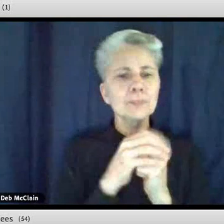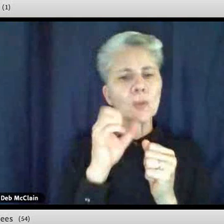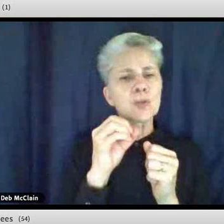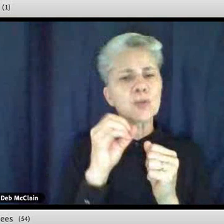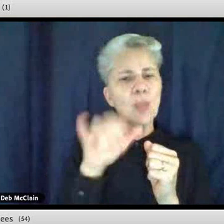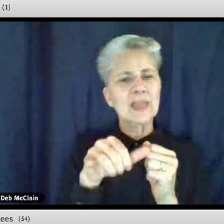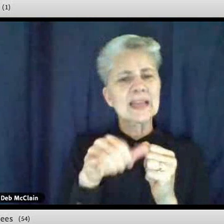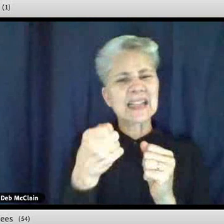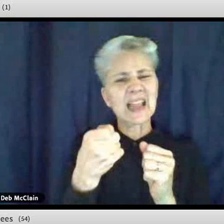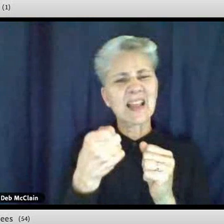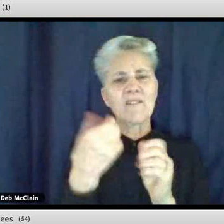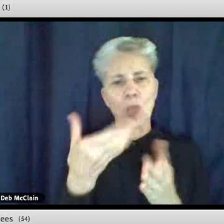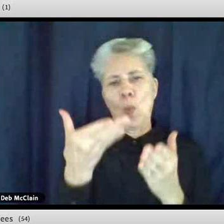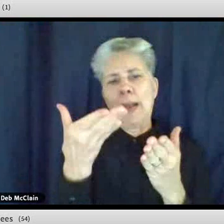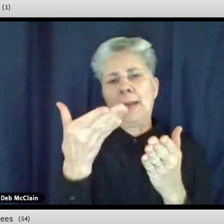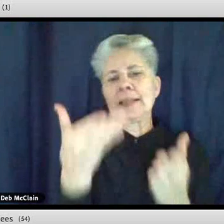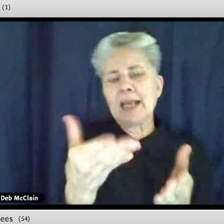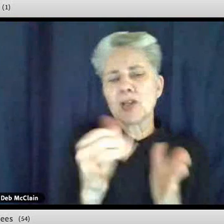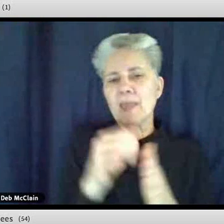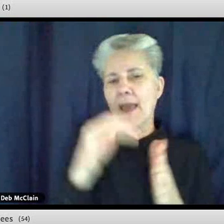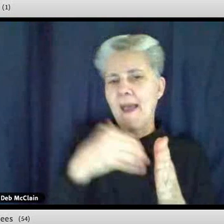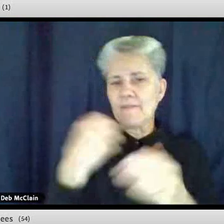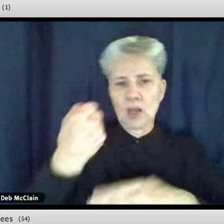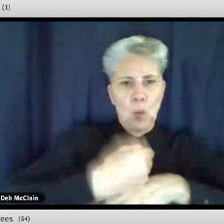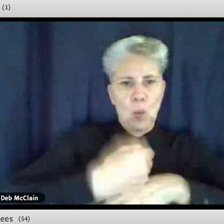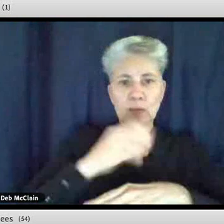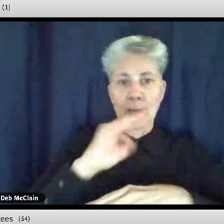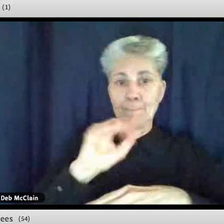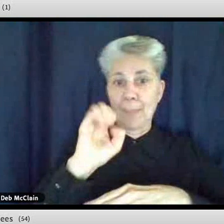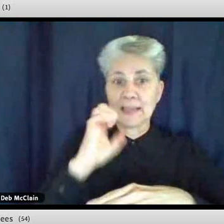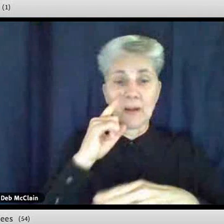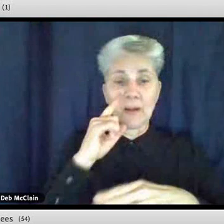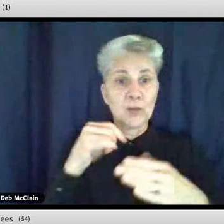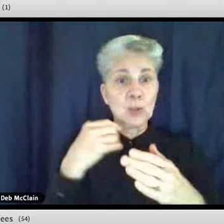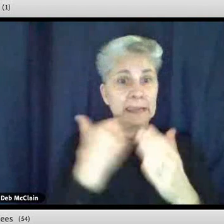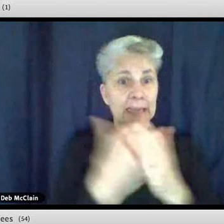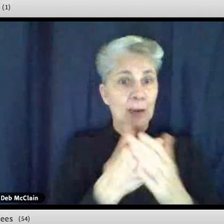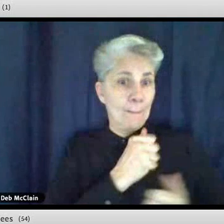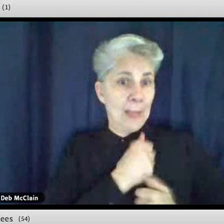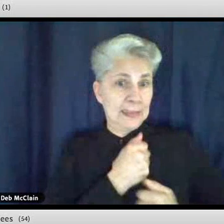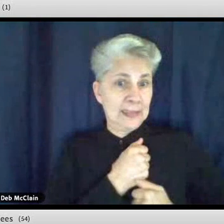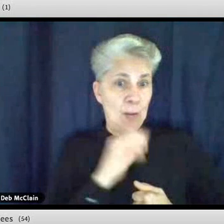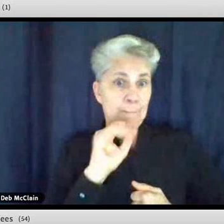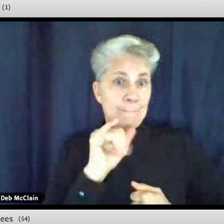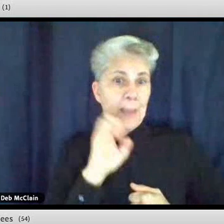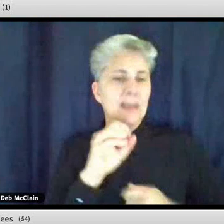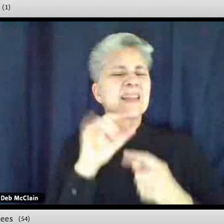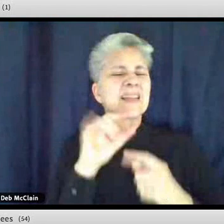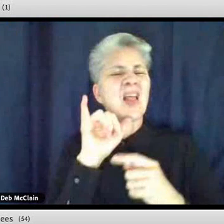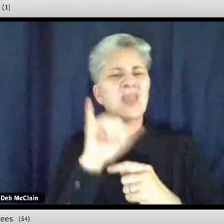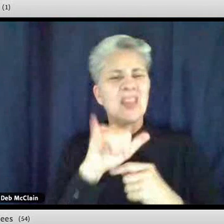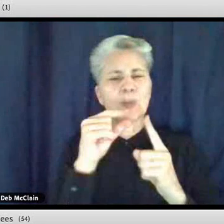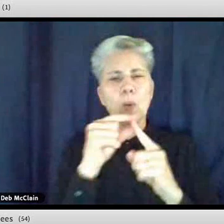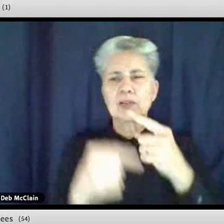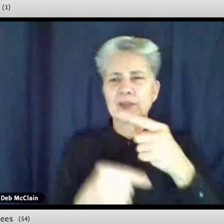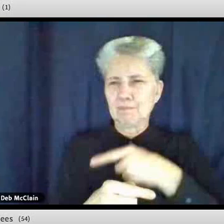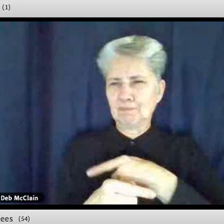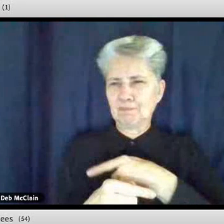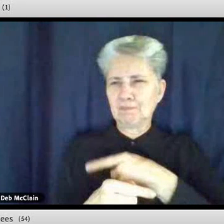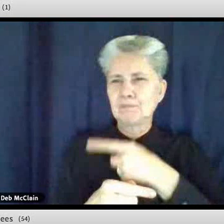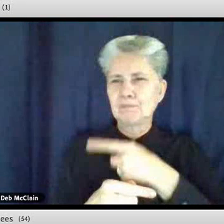of the recommendations. They haven't closed the bases, but if you're near a military base, again, some terminology you might want to know, or if you hear it on